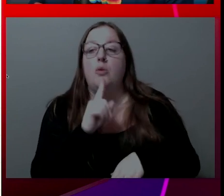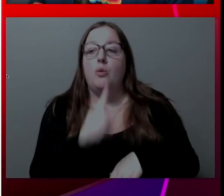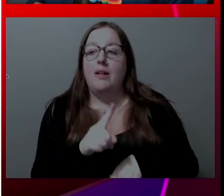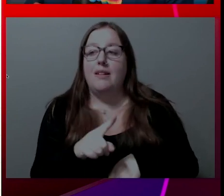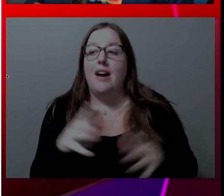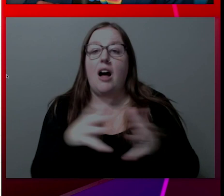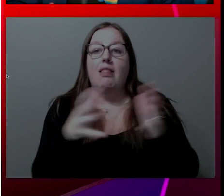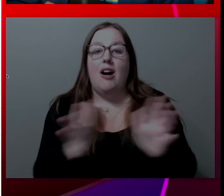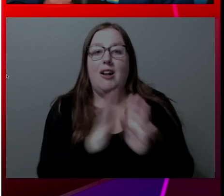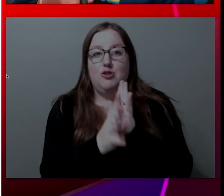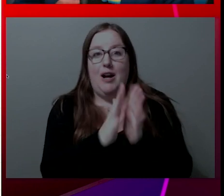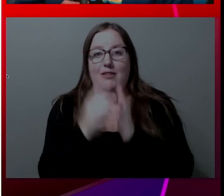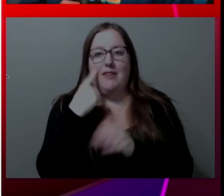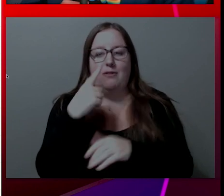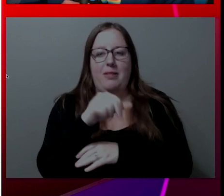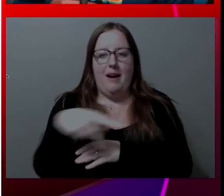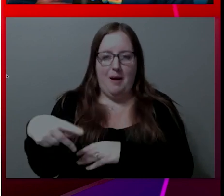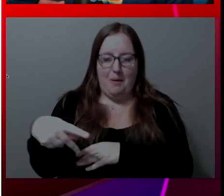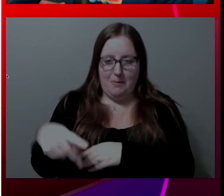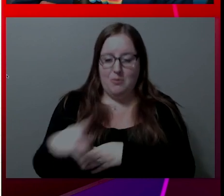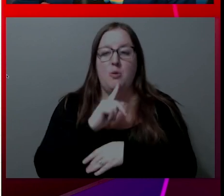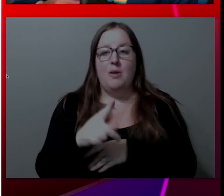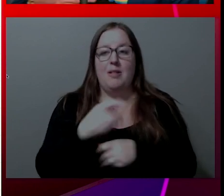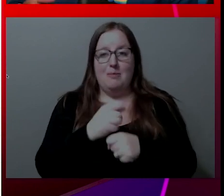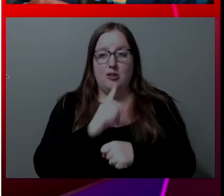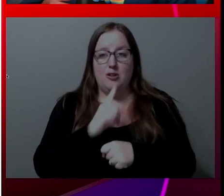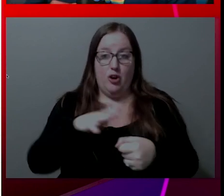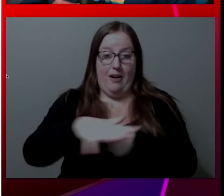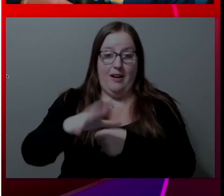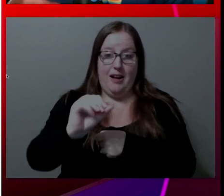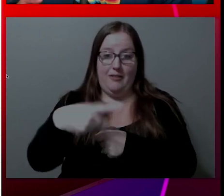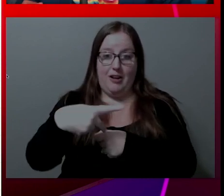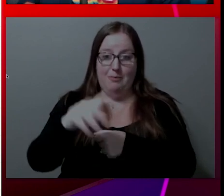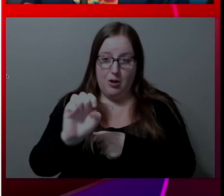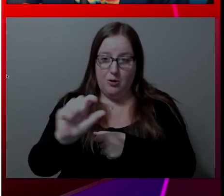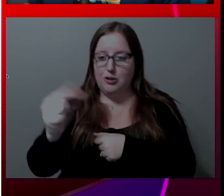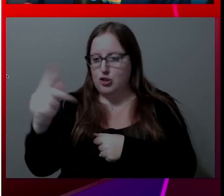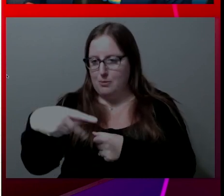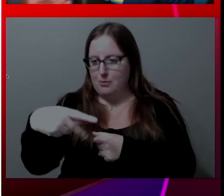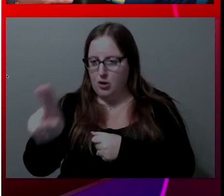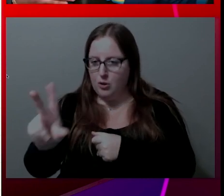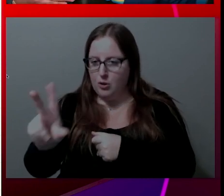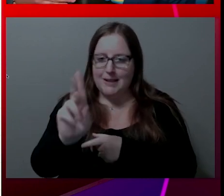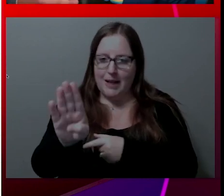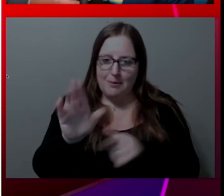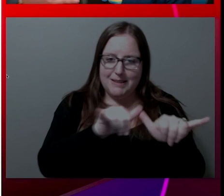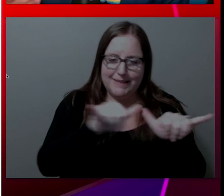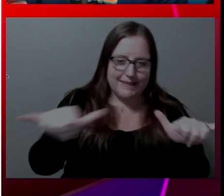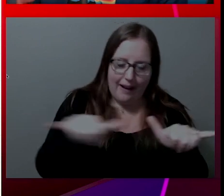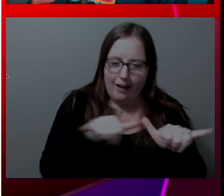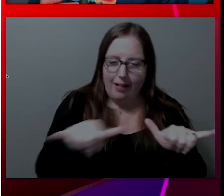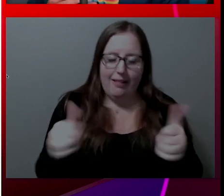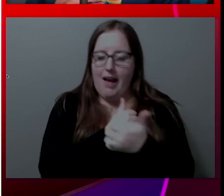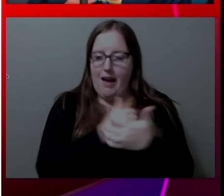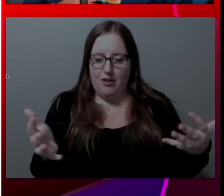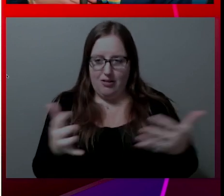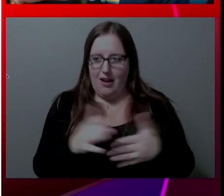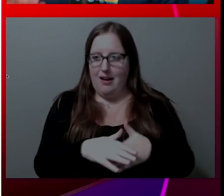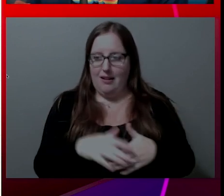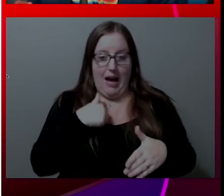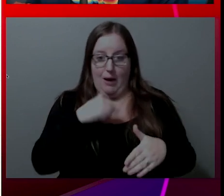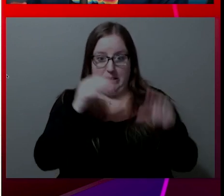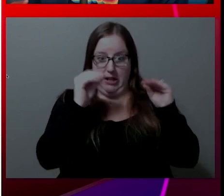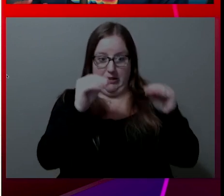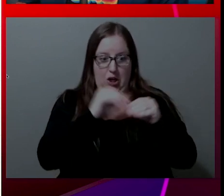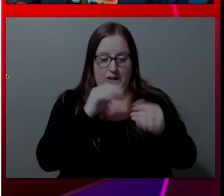to the app. And so making sure we had enough compute, like GPUs, our database was able to scale, all these things was not something I was taught in school. It was not